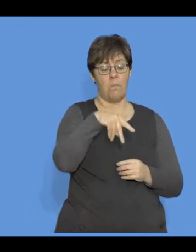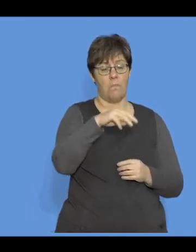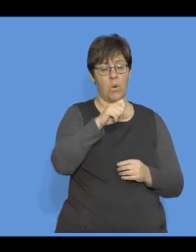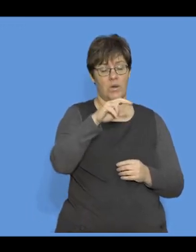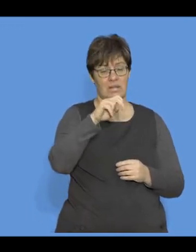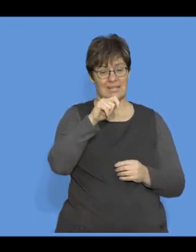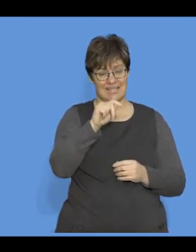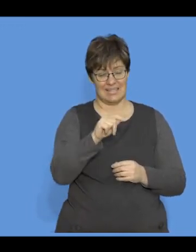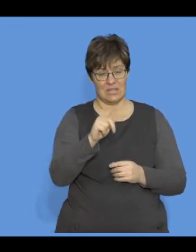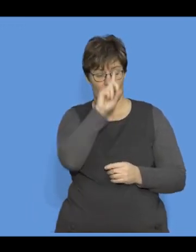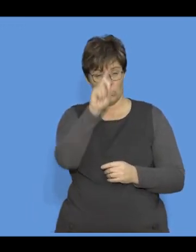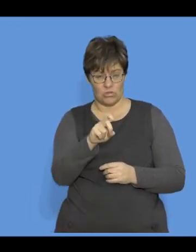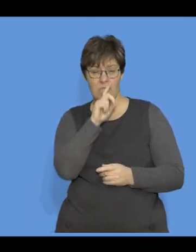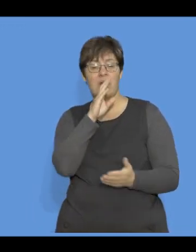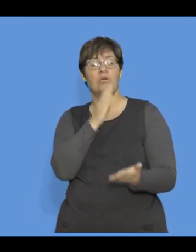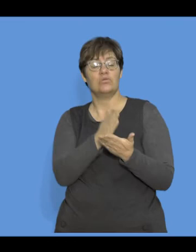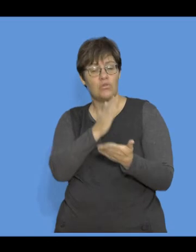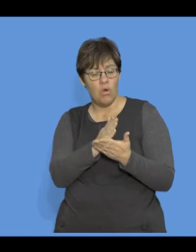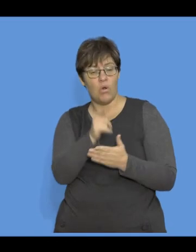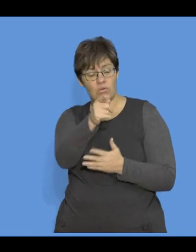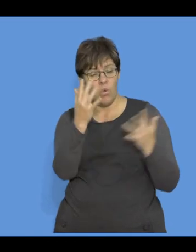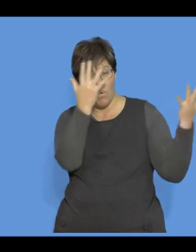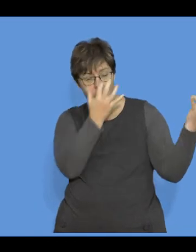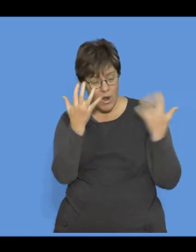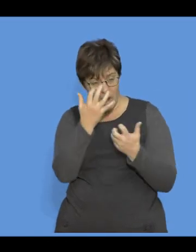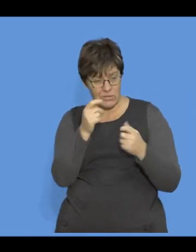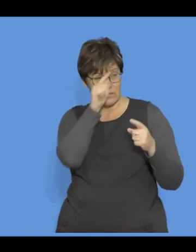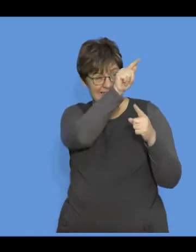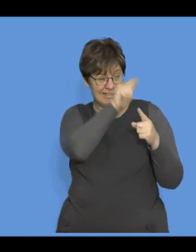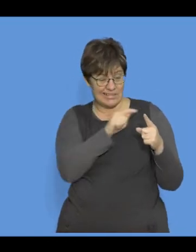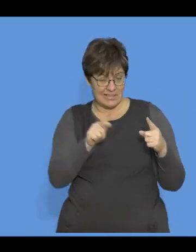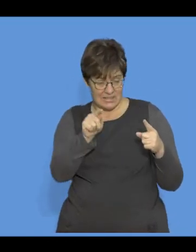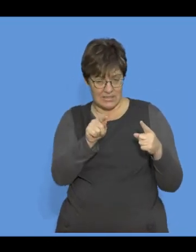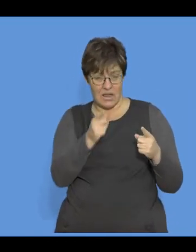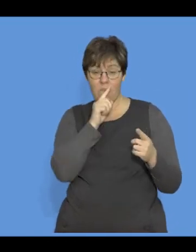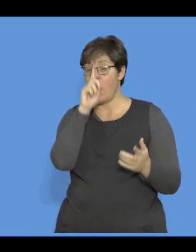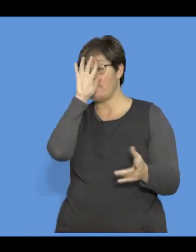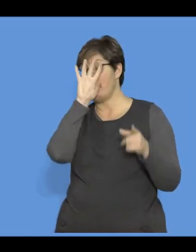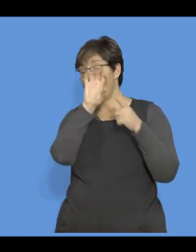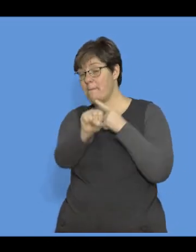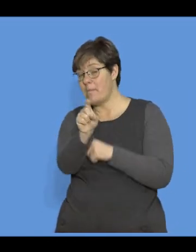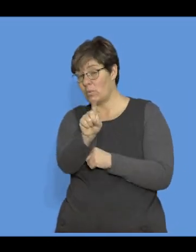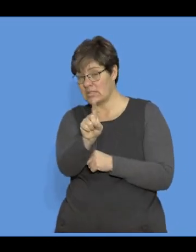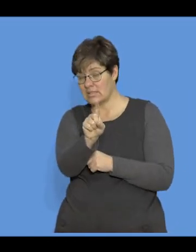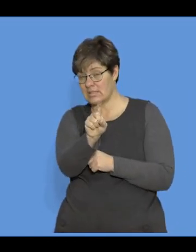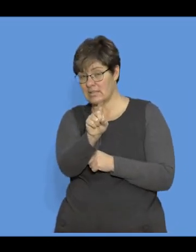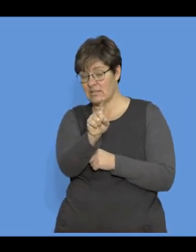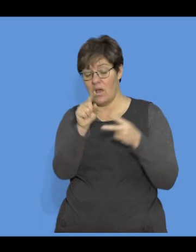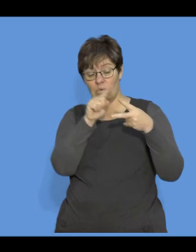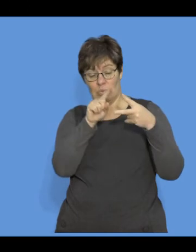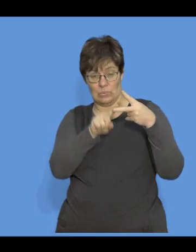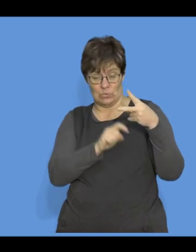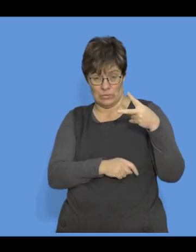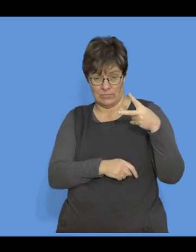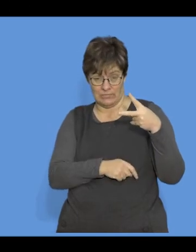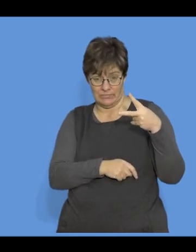simply say, make sure you work out your components, because what we recognize is that there are two things that are going